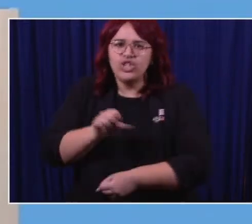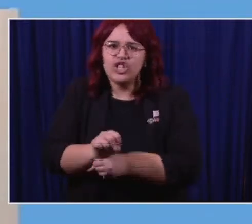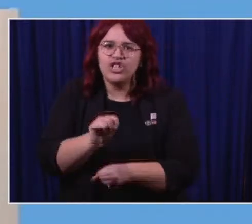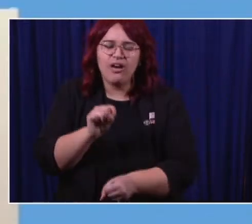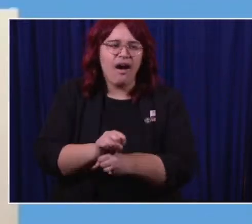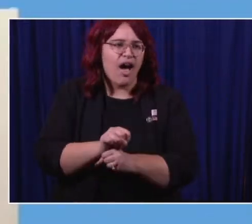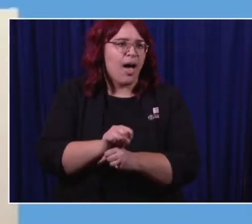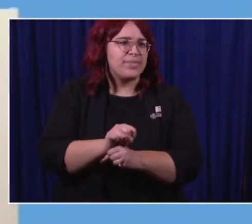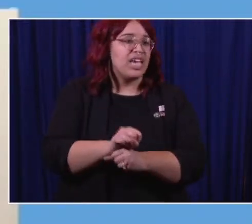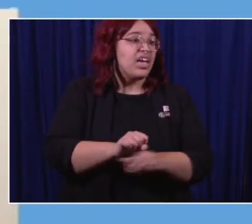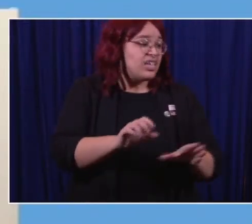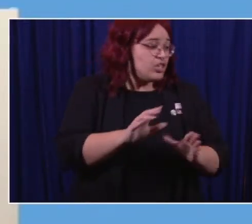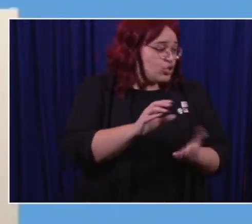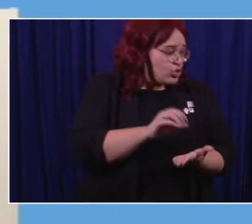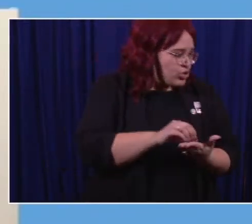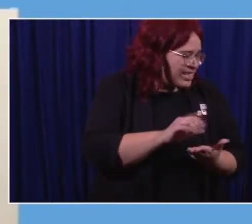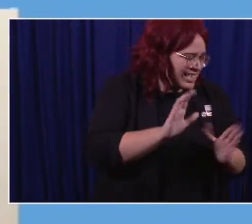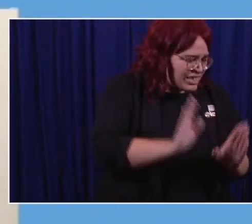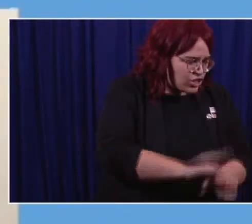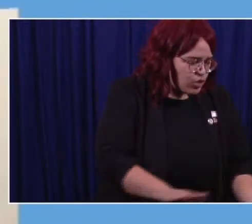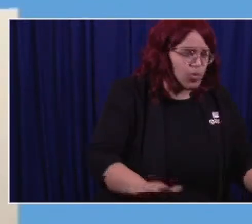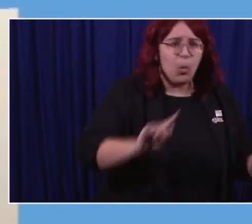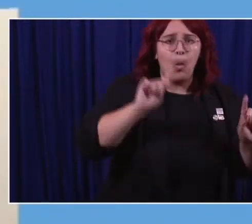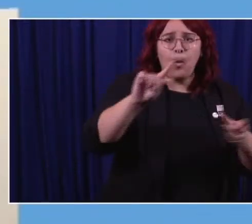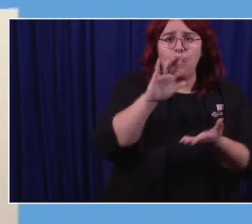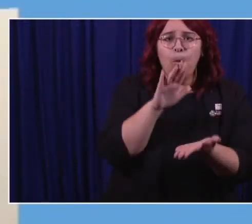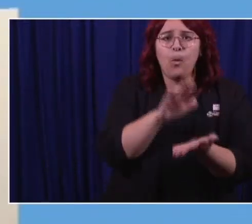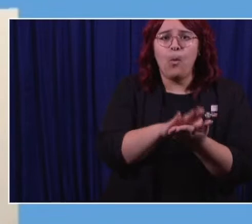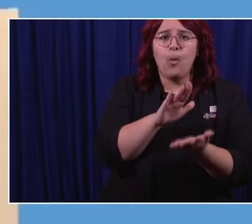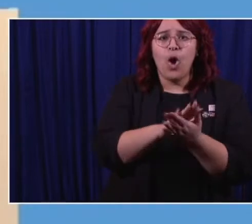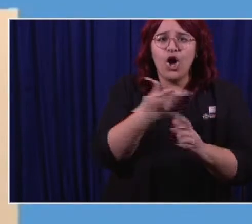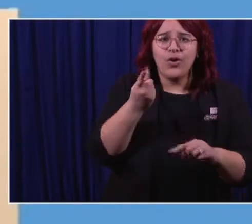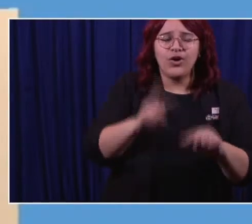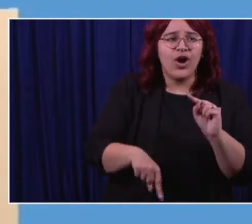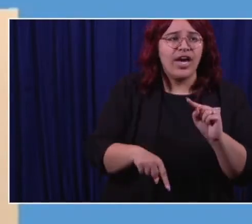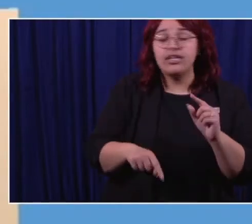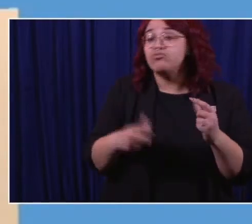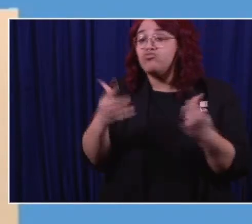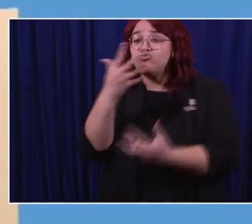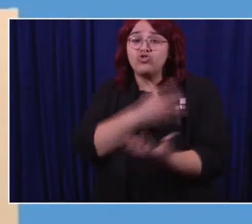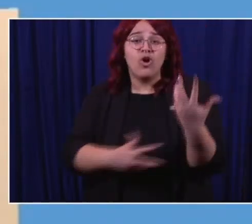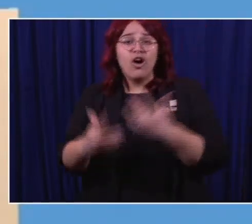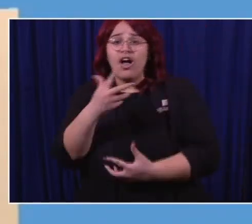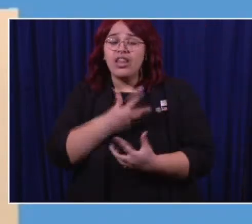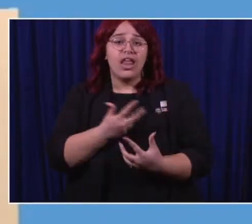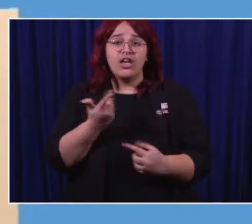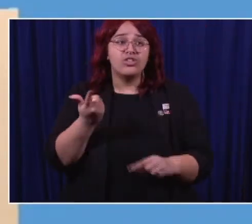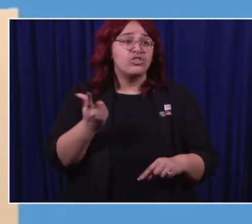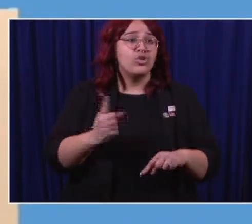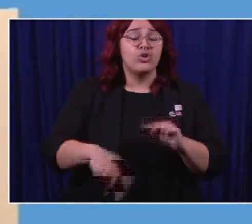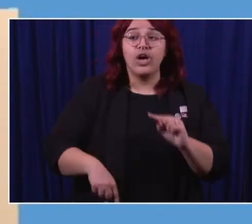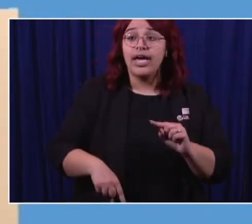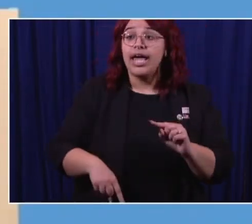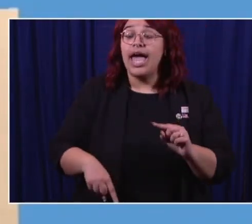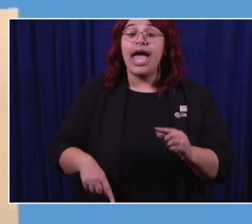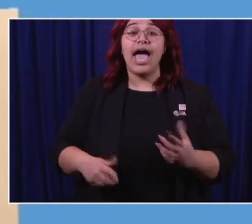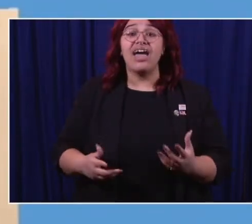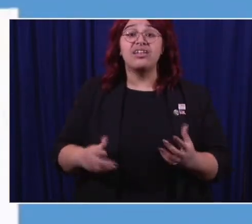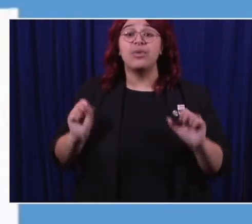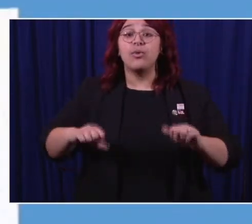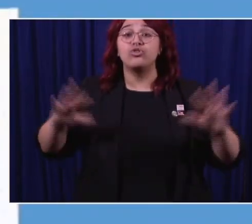school, our ability to socialize and gather with our loved ones, and prevented us from worshiping in our faith